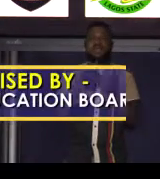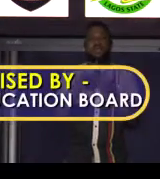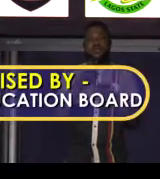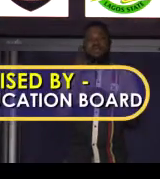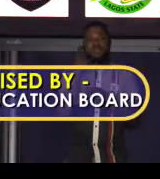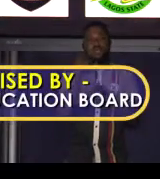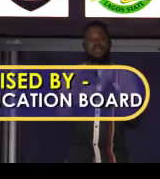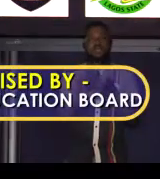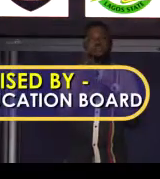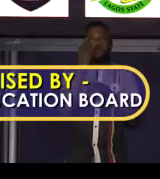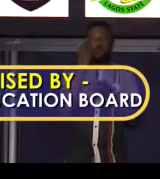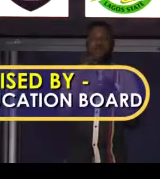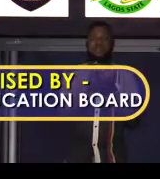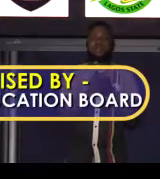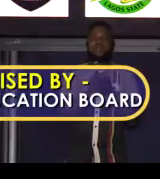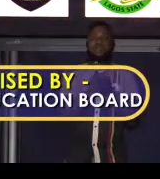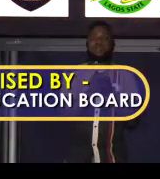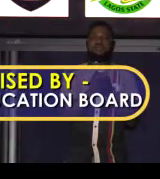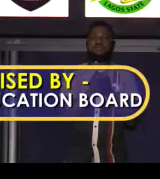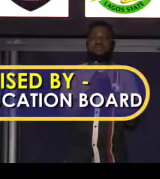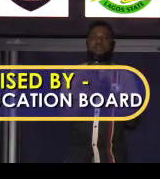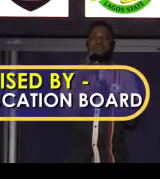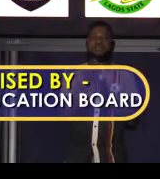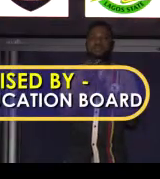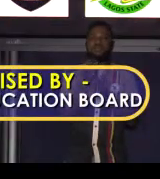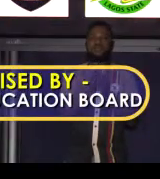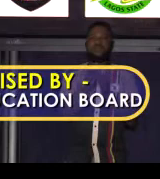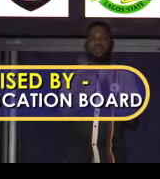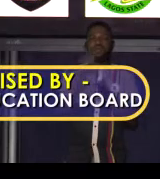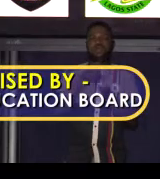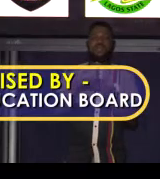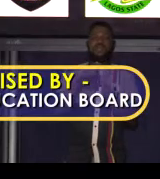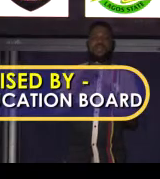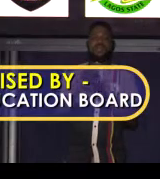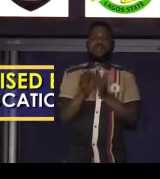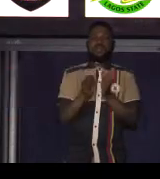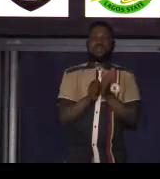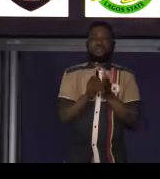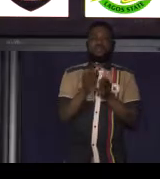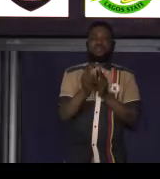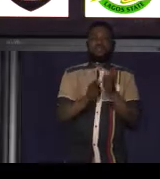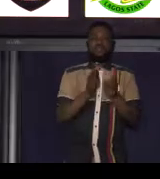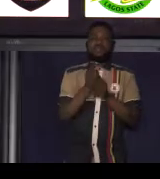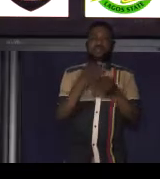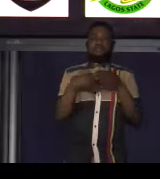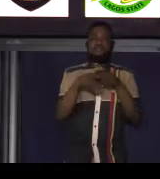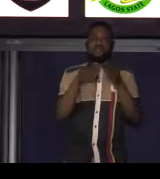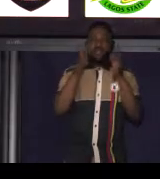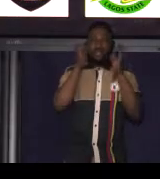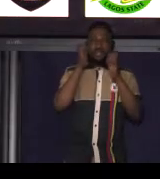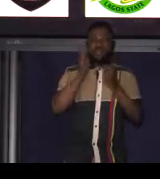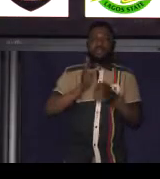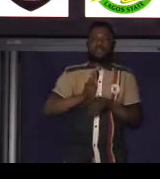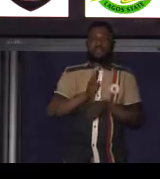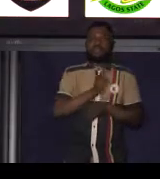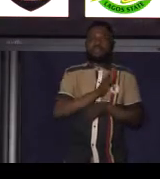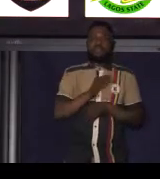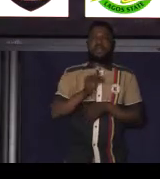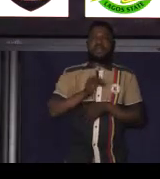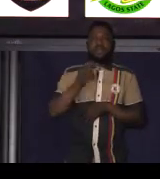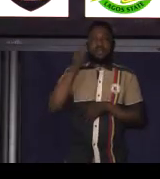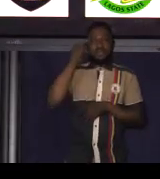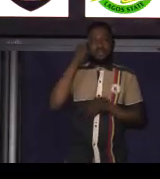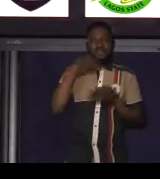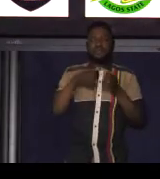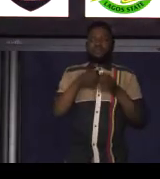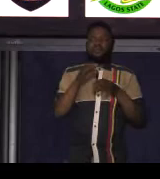it, you see that this is the symbol for Lagos State Universal Basic Education Board. I